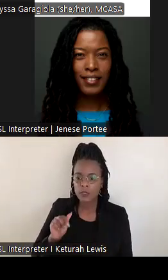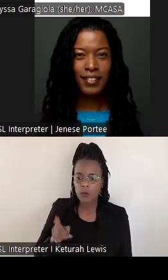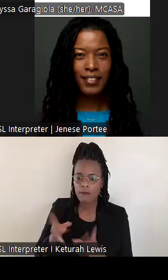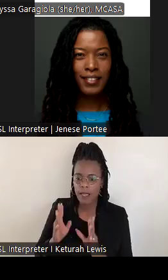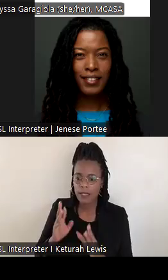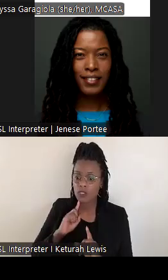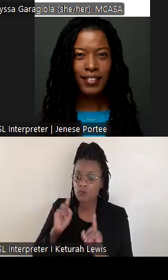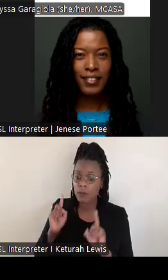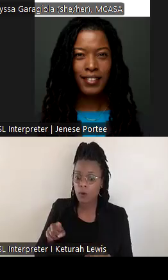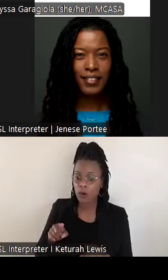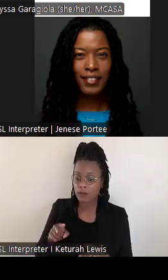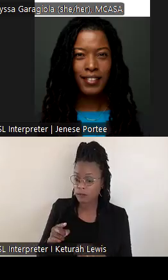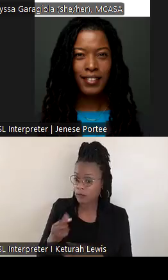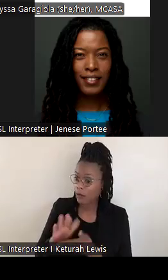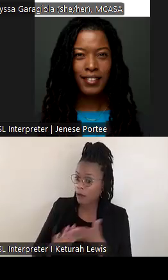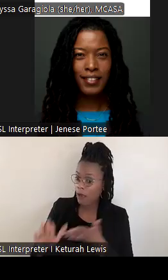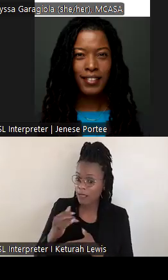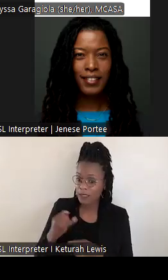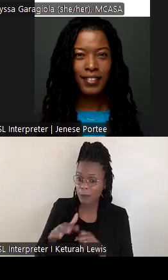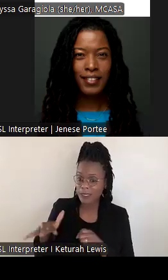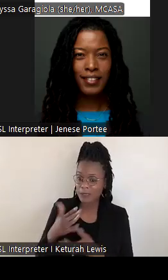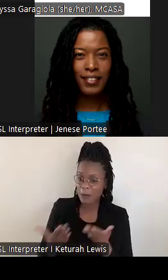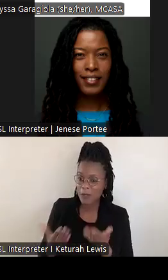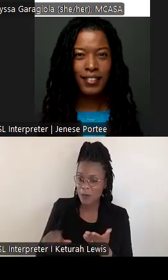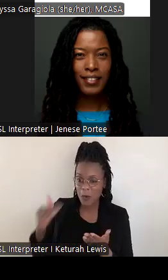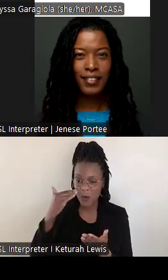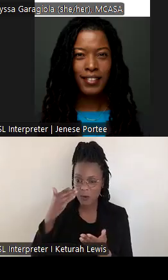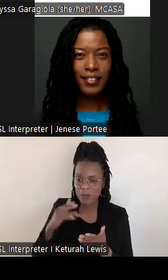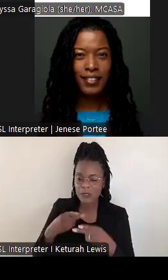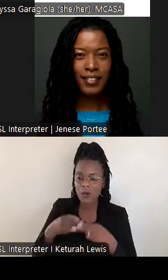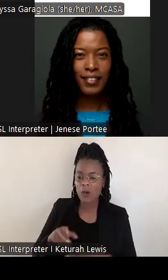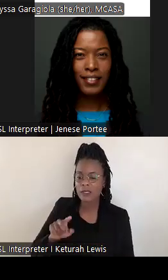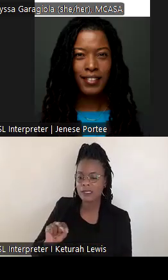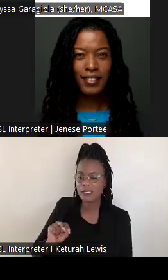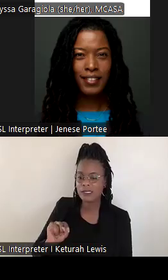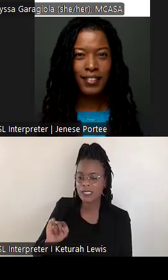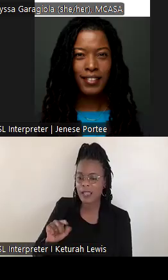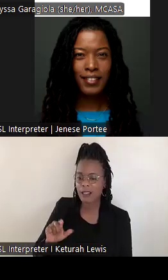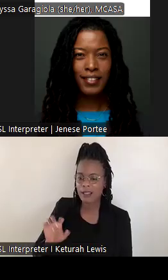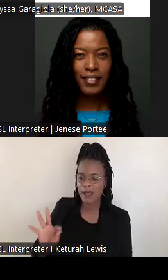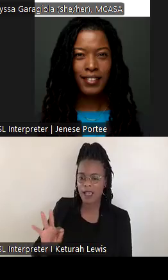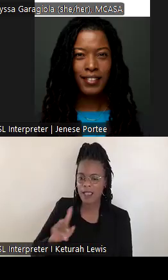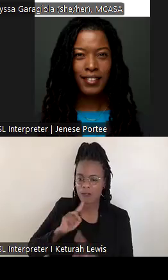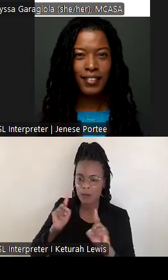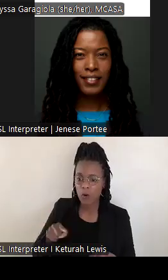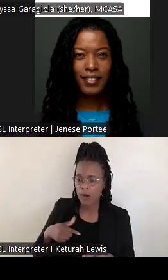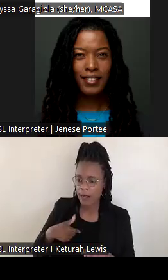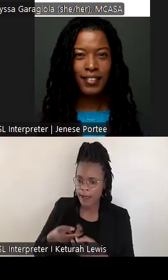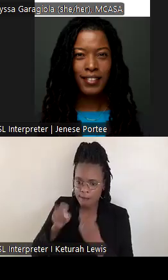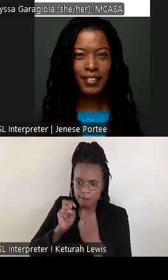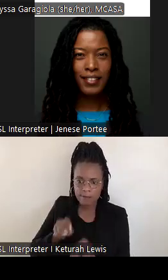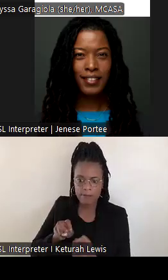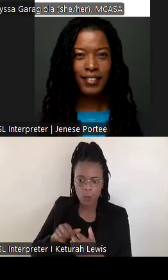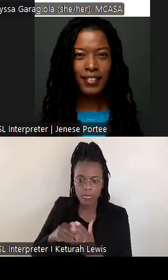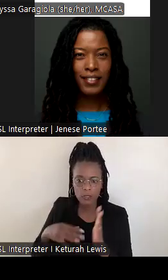on college campuses. Some of you might be familiar. It's called a Title IX report. And I met with these students as the advocate, and